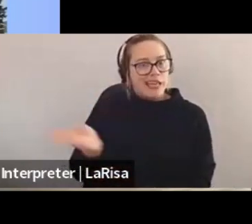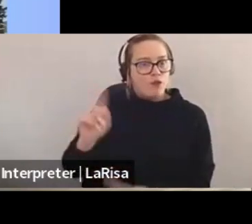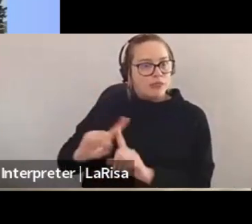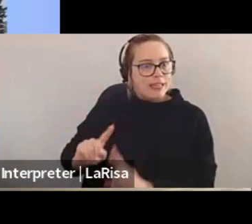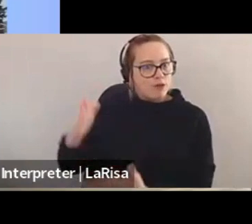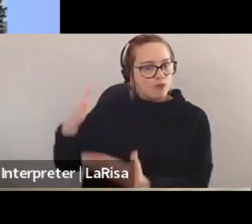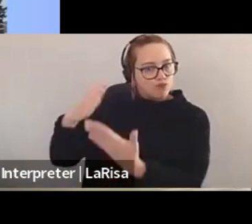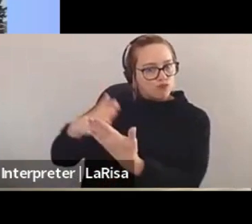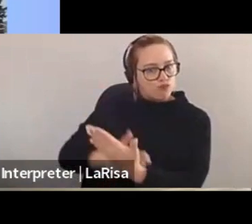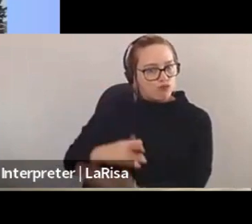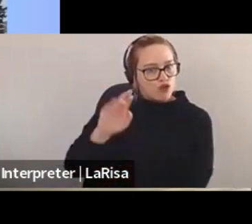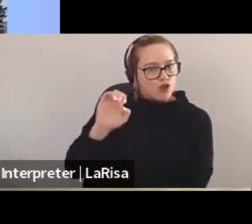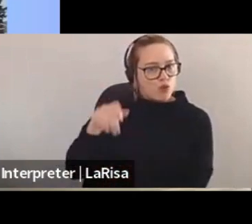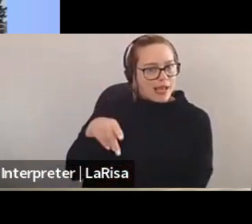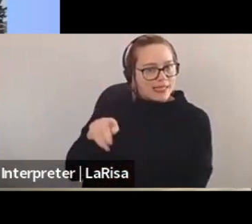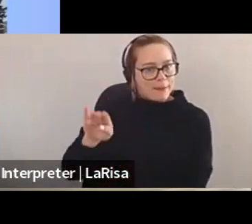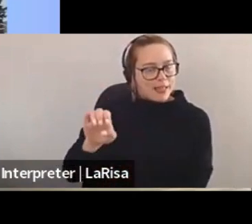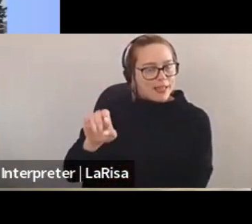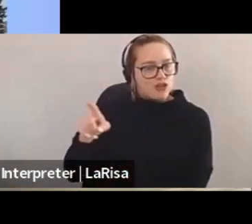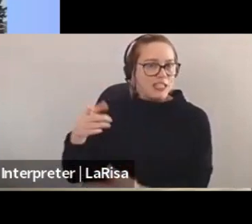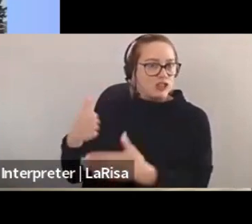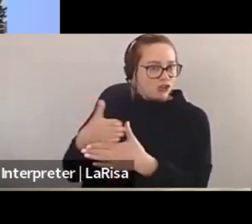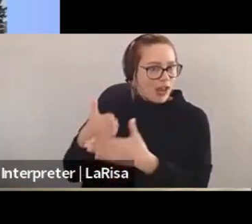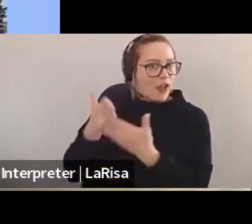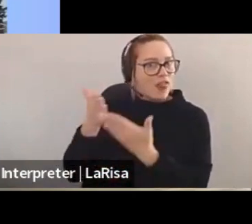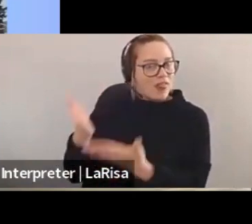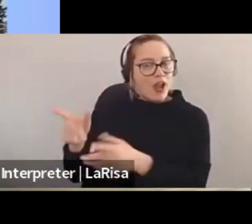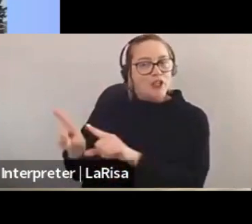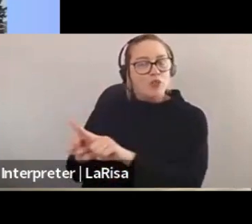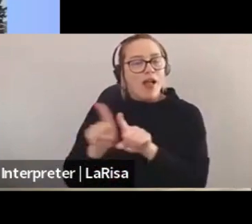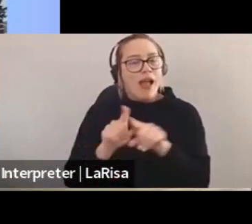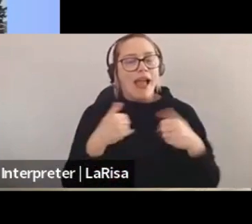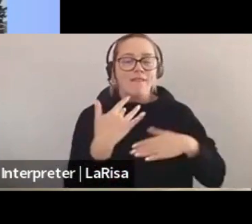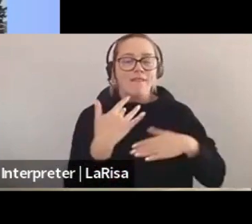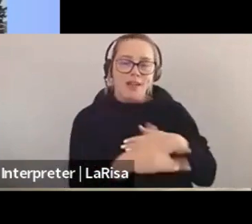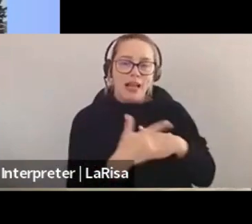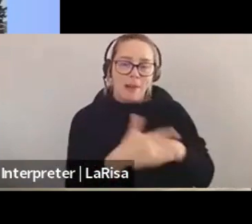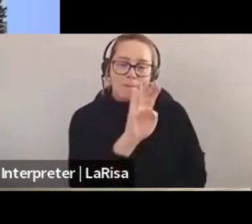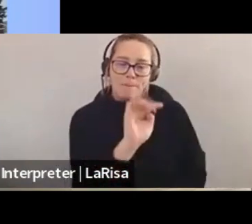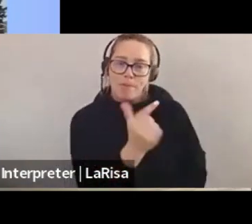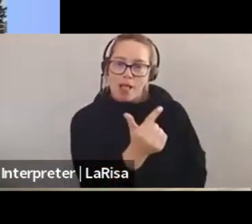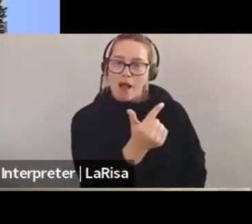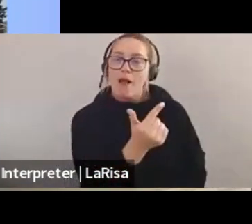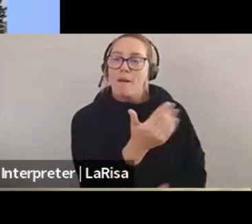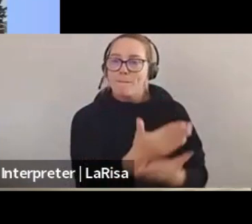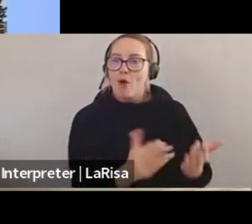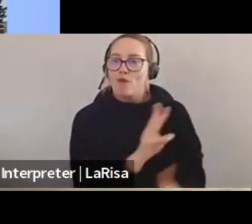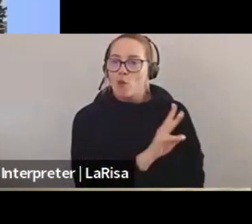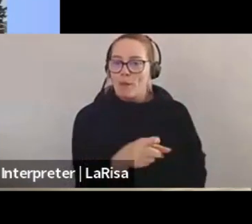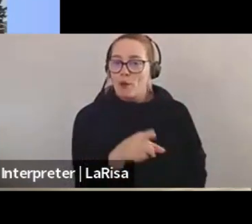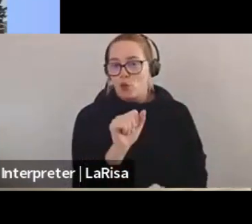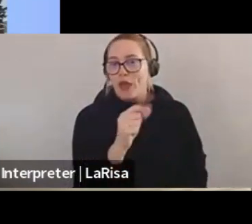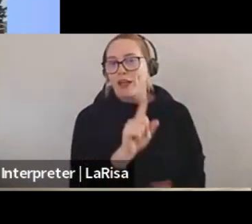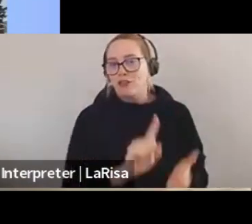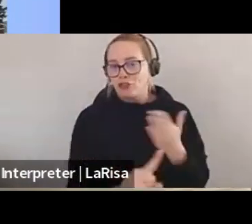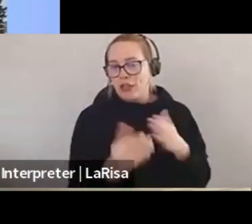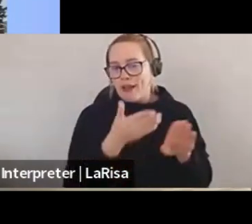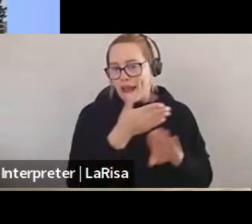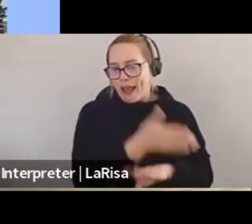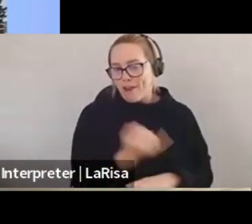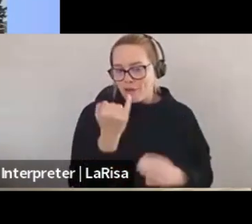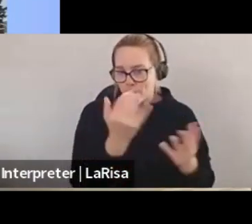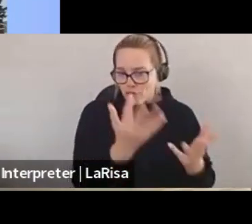has created multiple different recipes that we've shared on our social media and that we have on our blog section of the